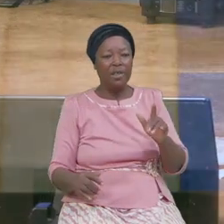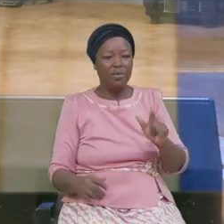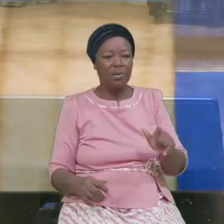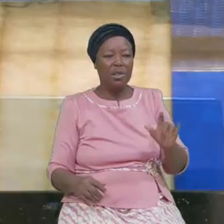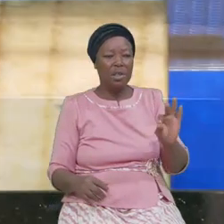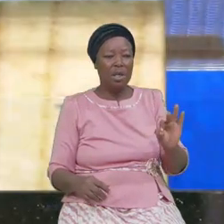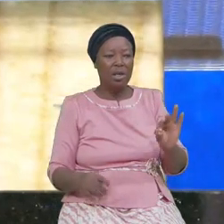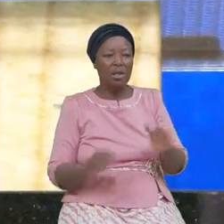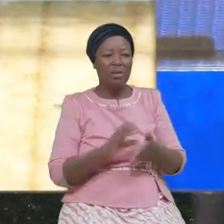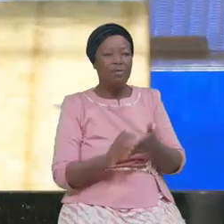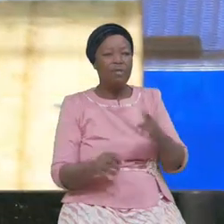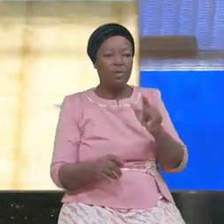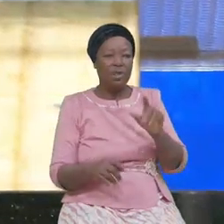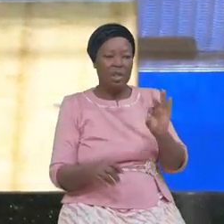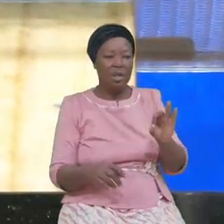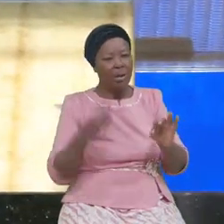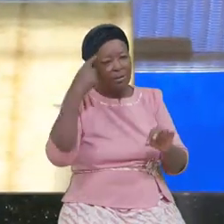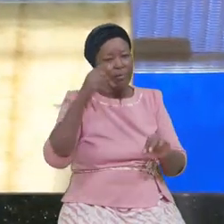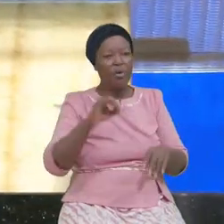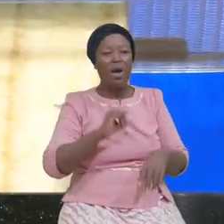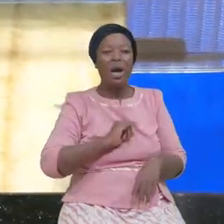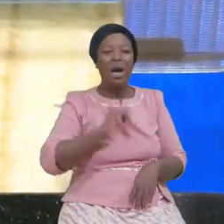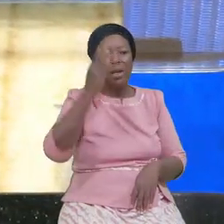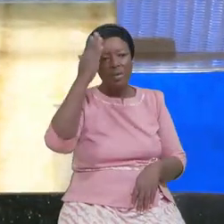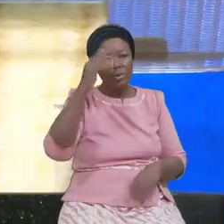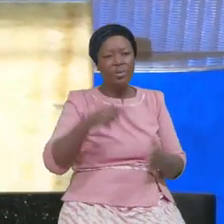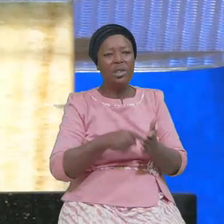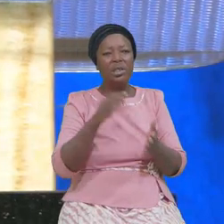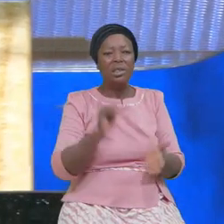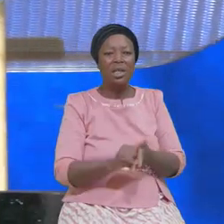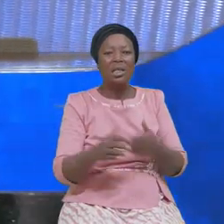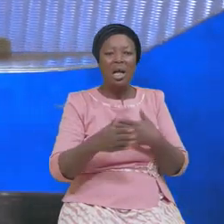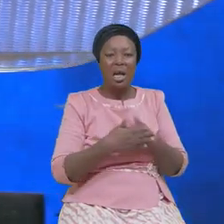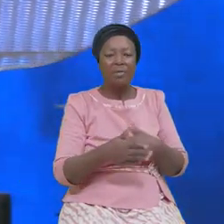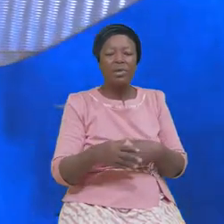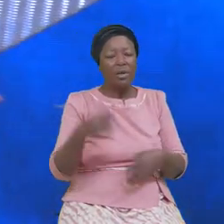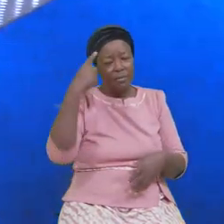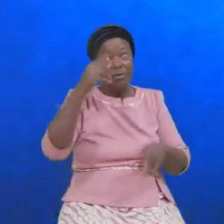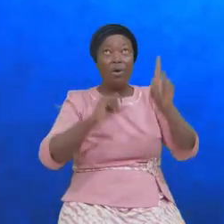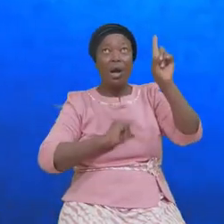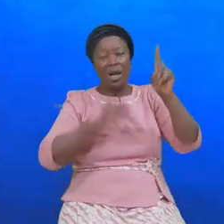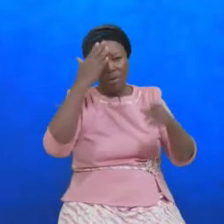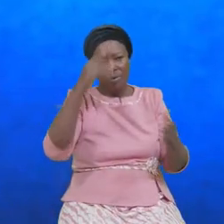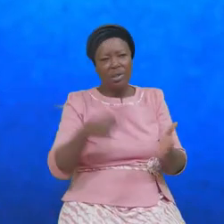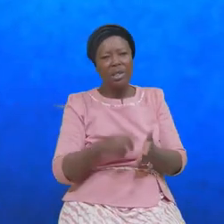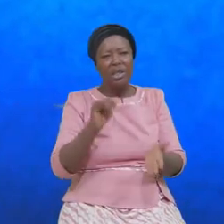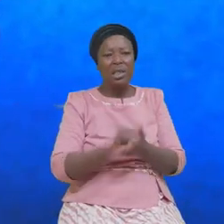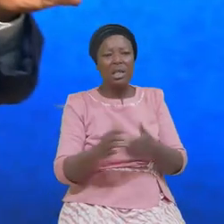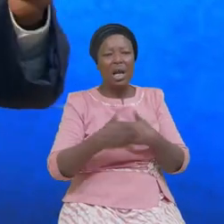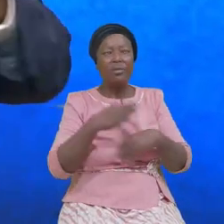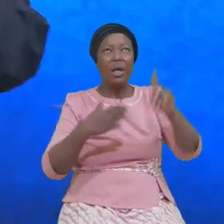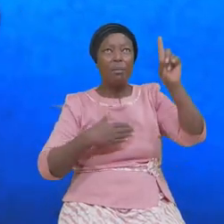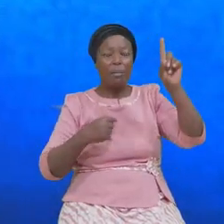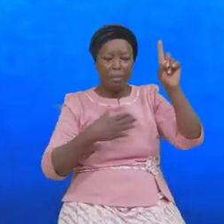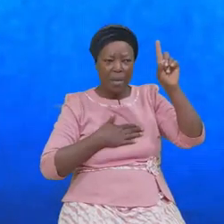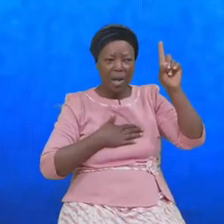In verse 29, "For I know this, that after my departing shall grievous